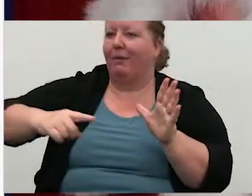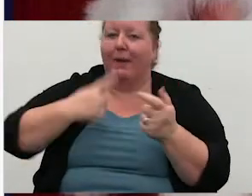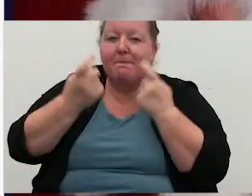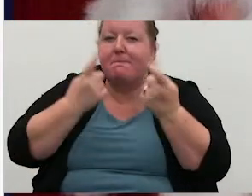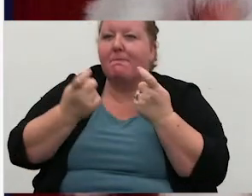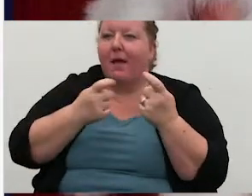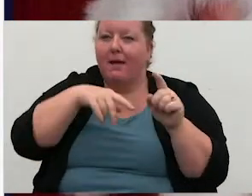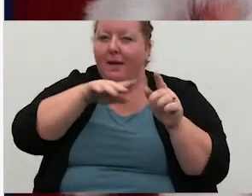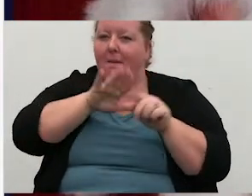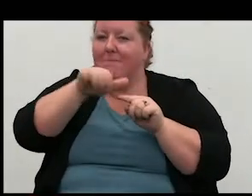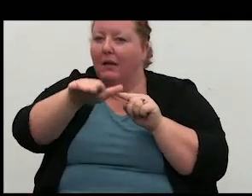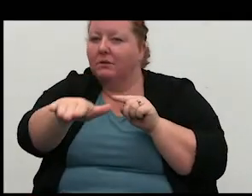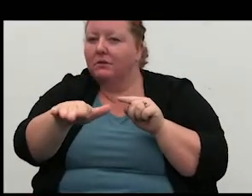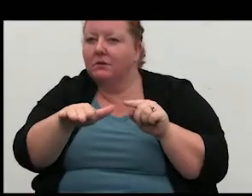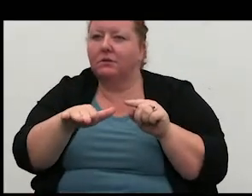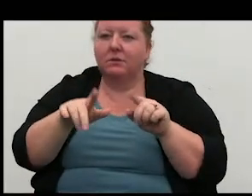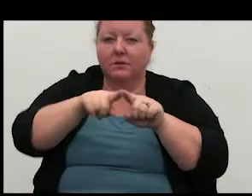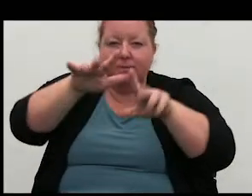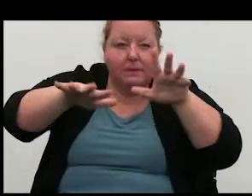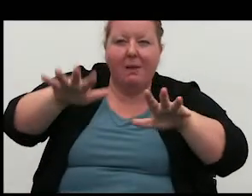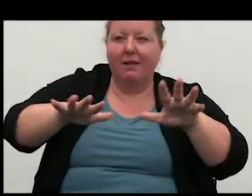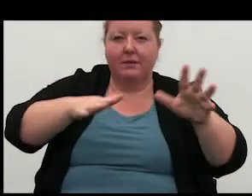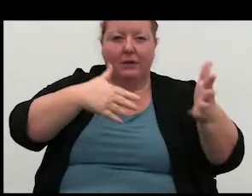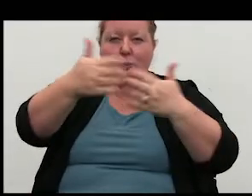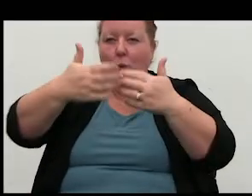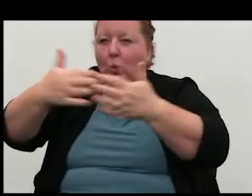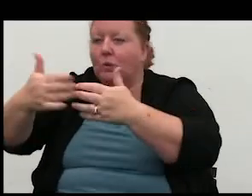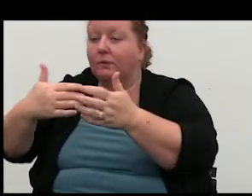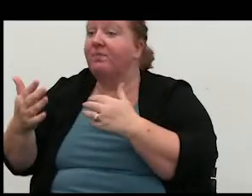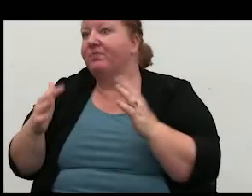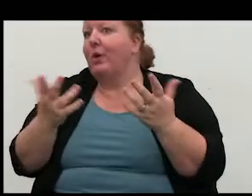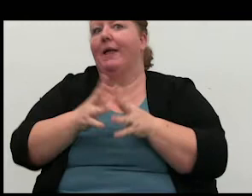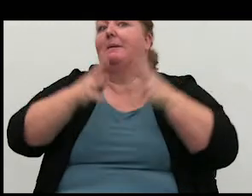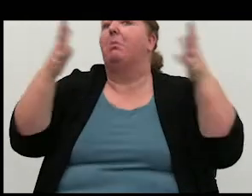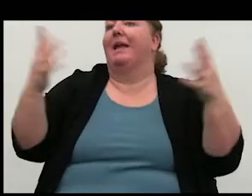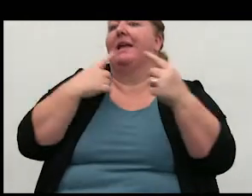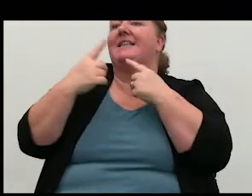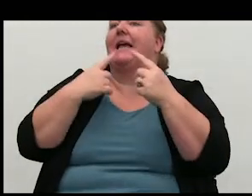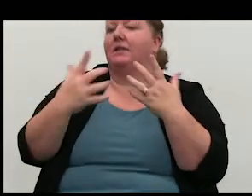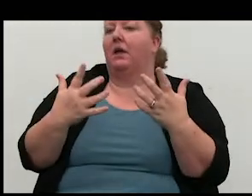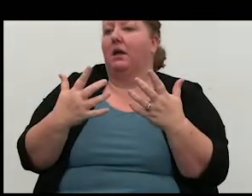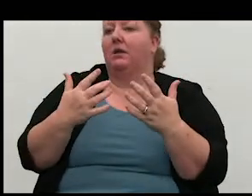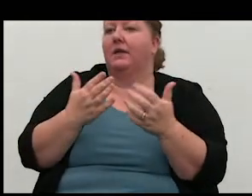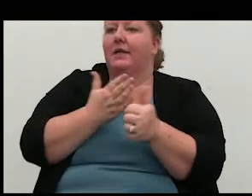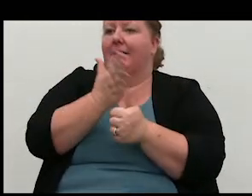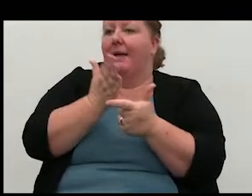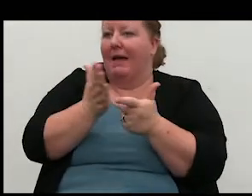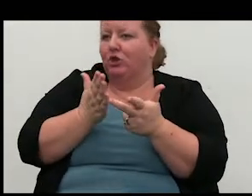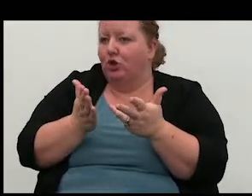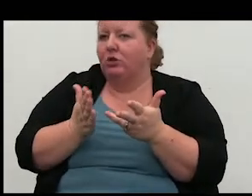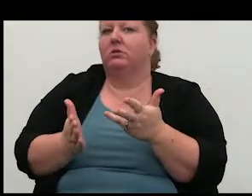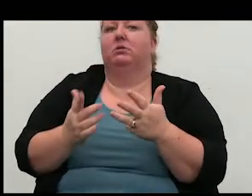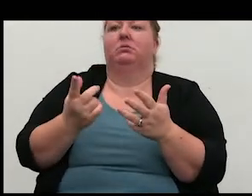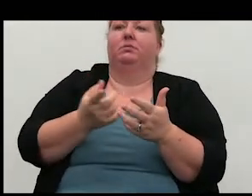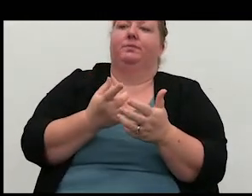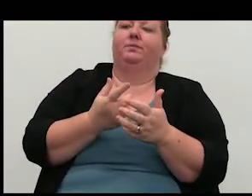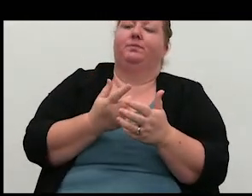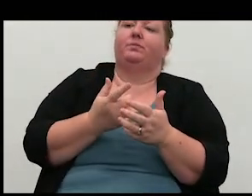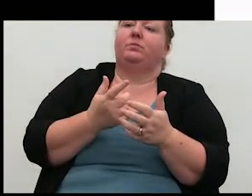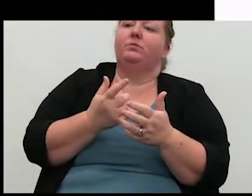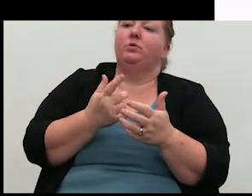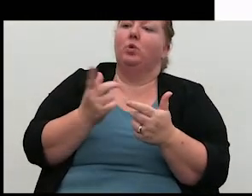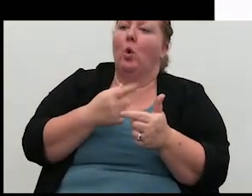find patterns in things and sort things. So that's big data, dimensions, automatic, time, and AI.